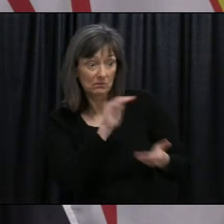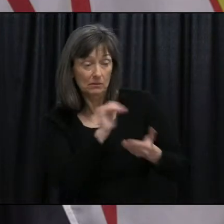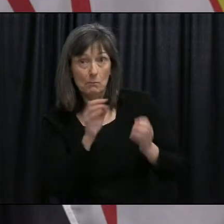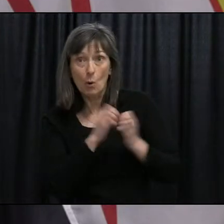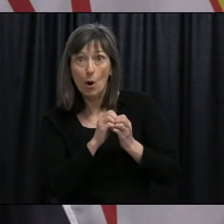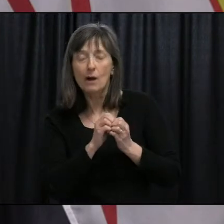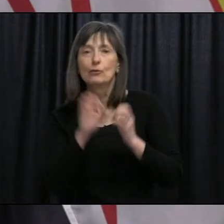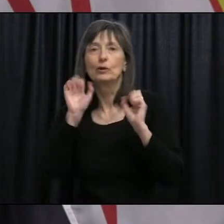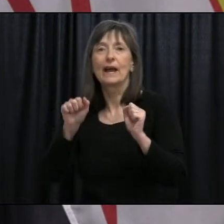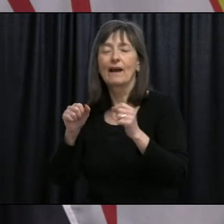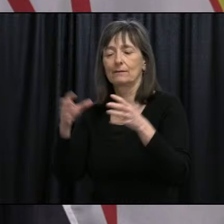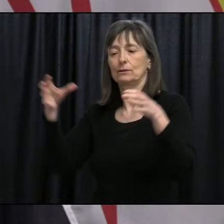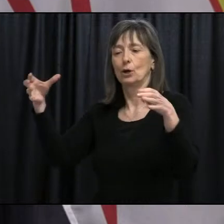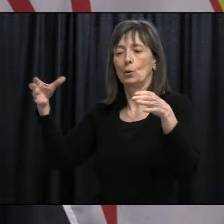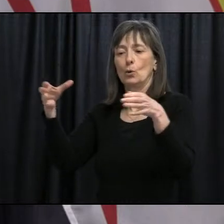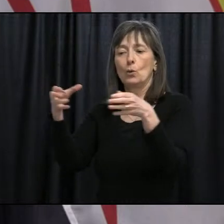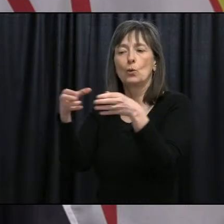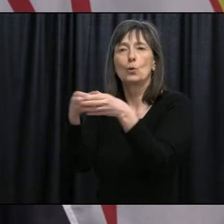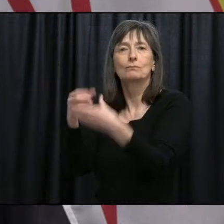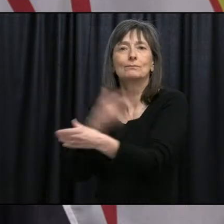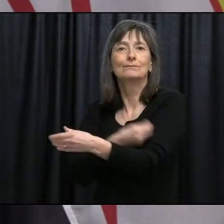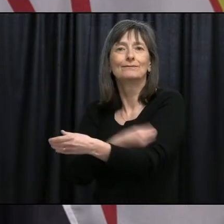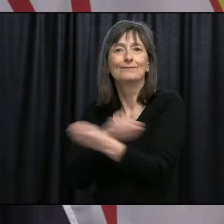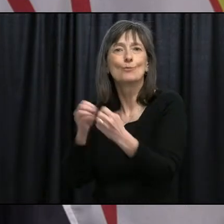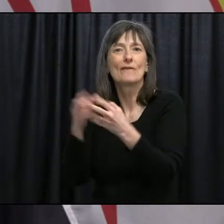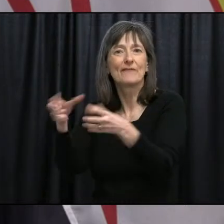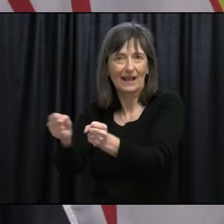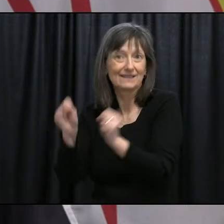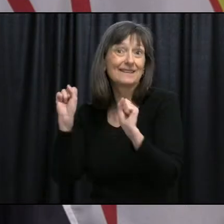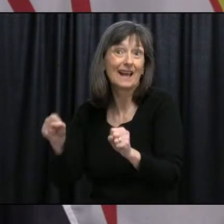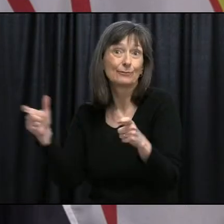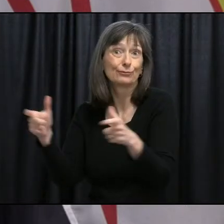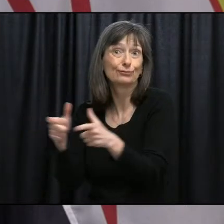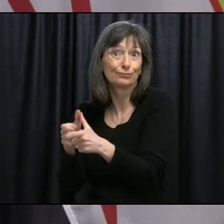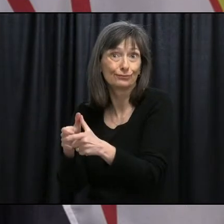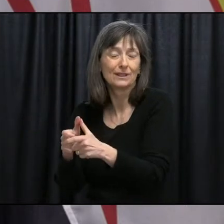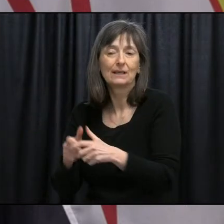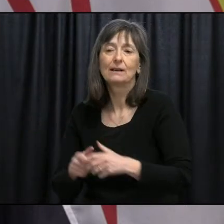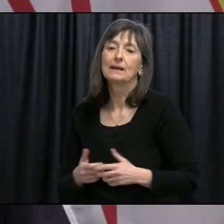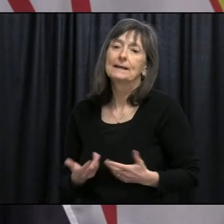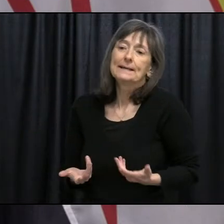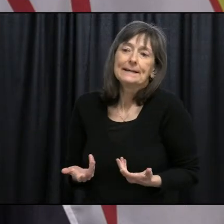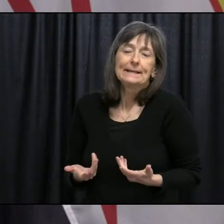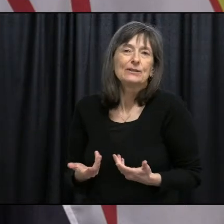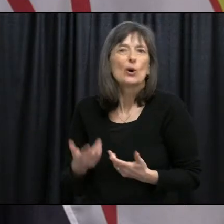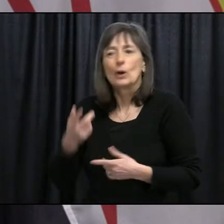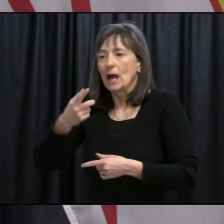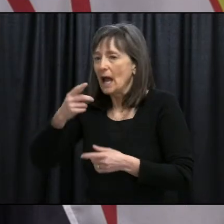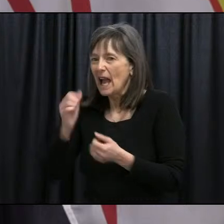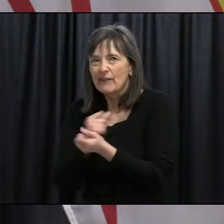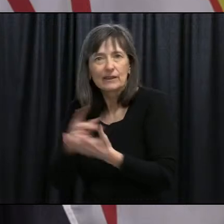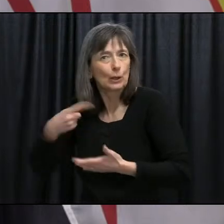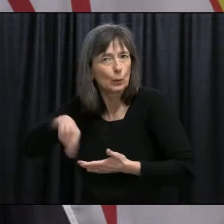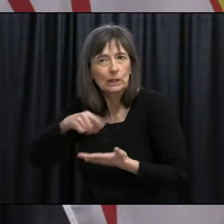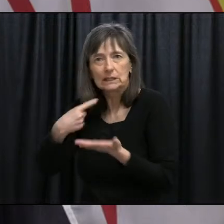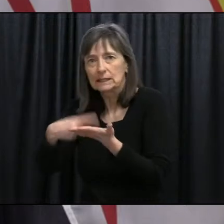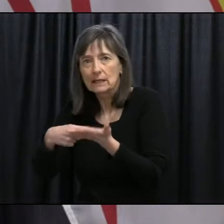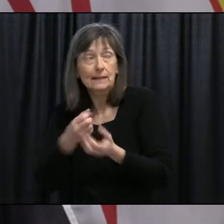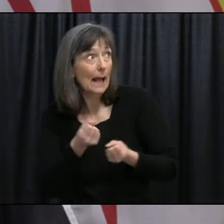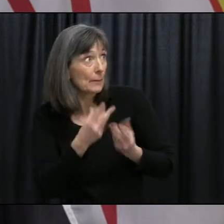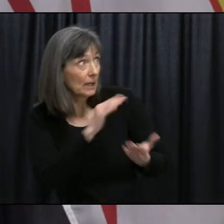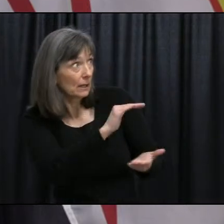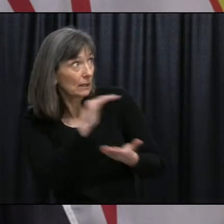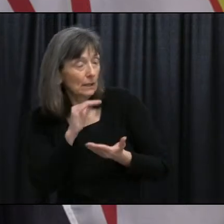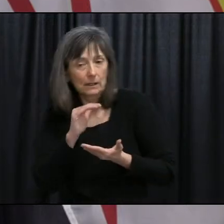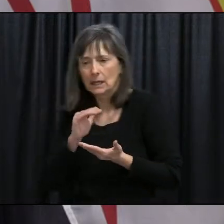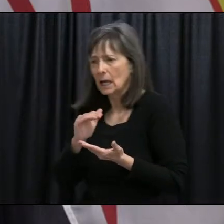we can offer that to next. So, all of these things are going into consideration, and we'll